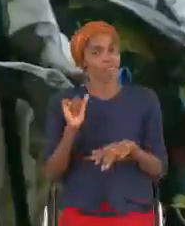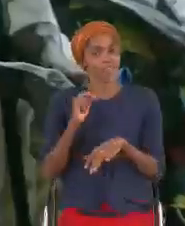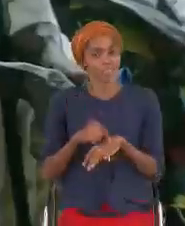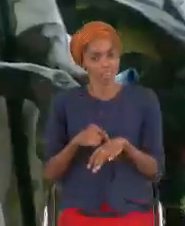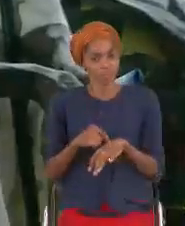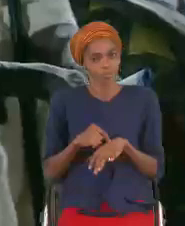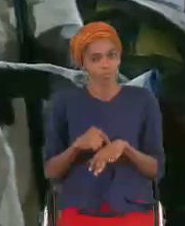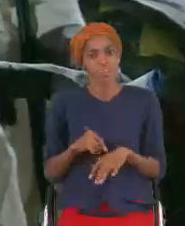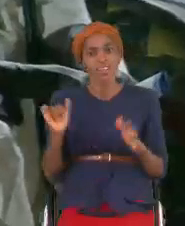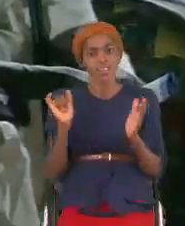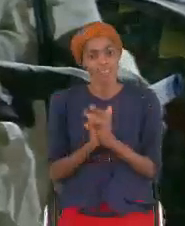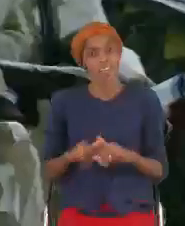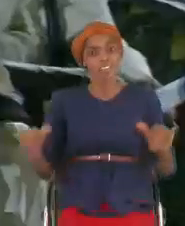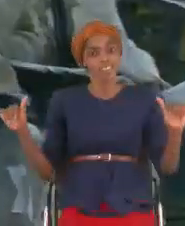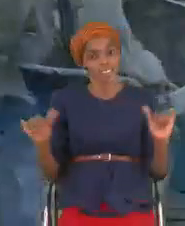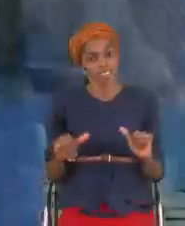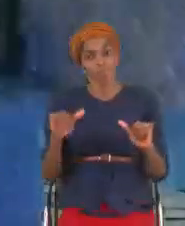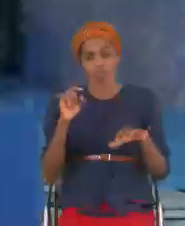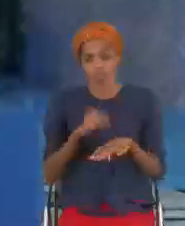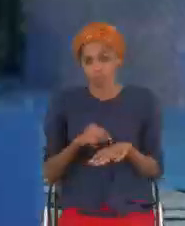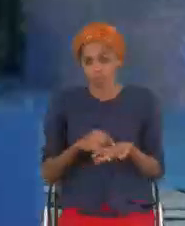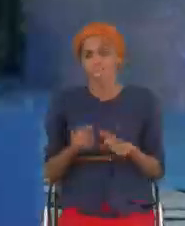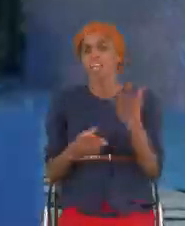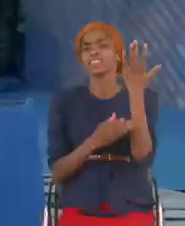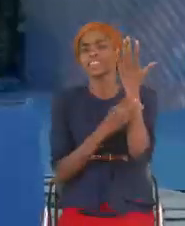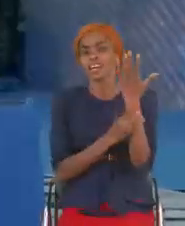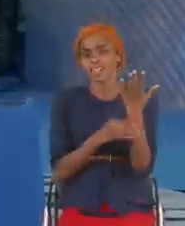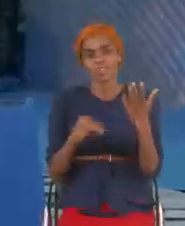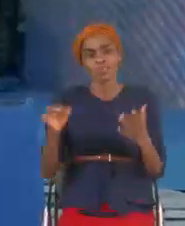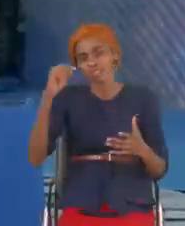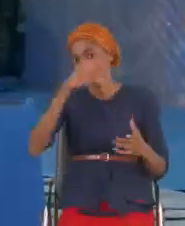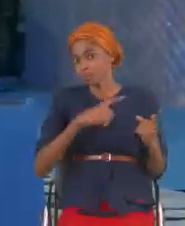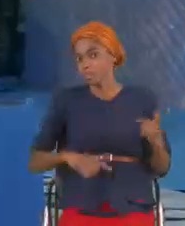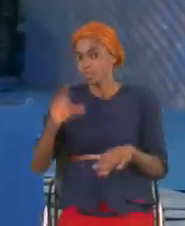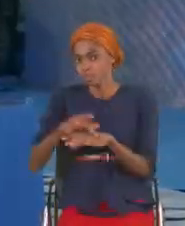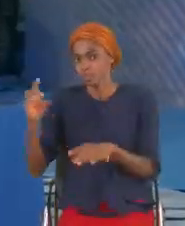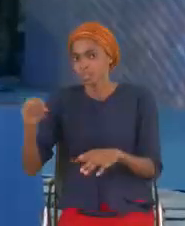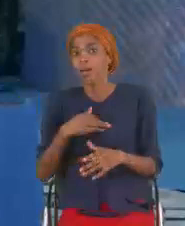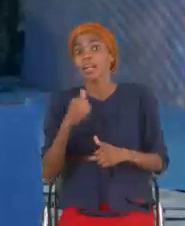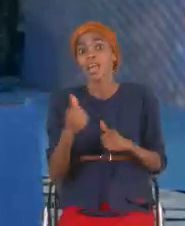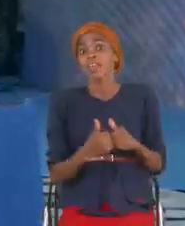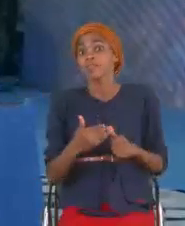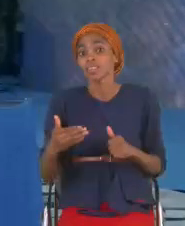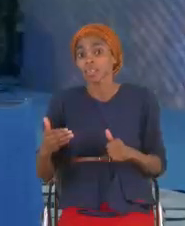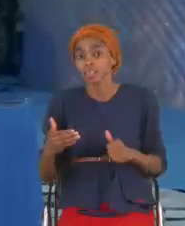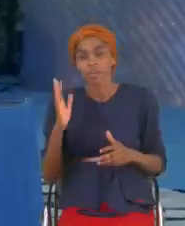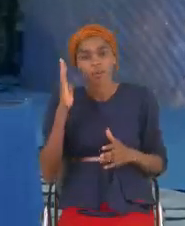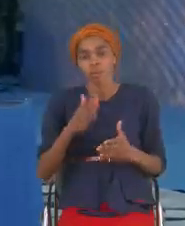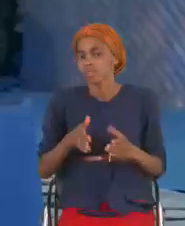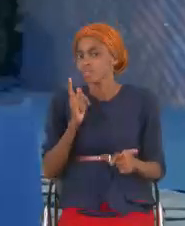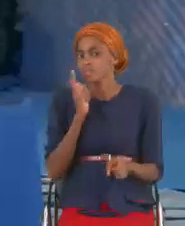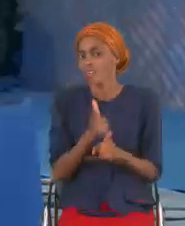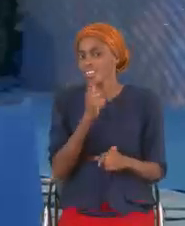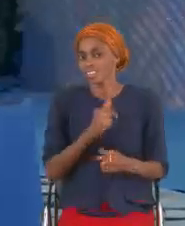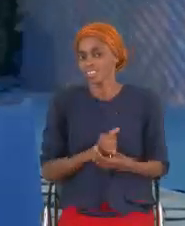that same moment, the hand of the Lord touched him and everything was all right. And this